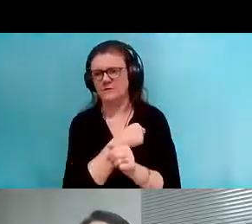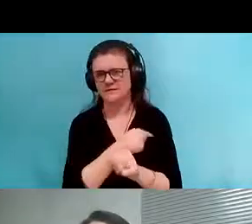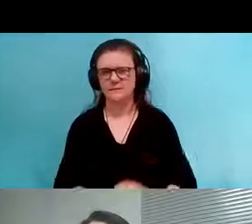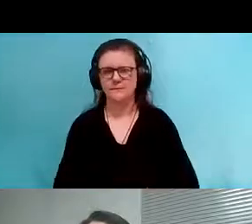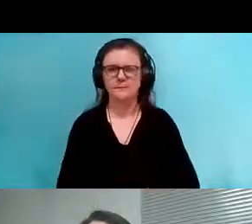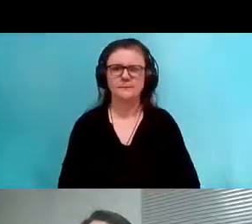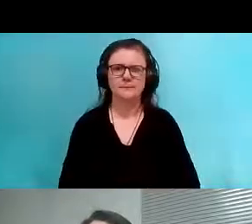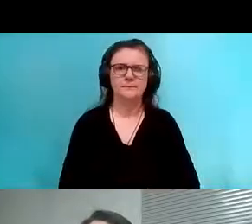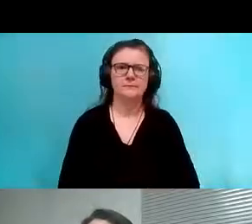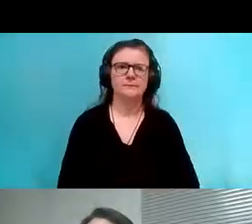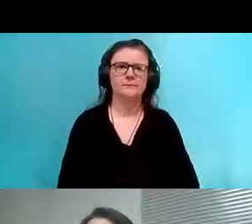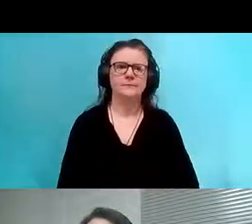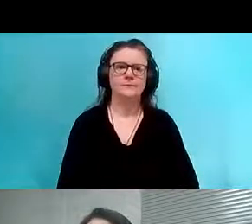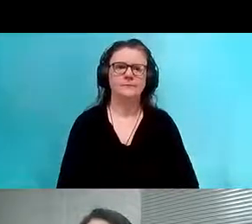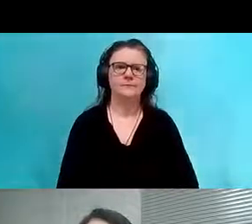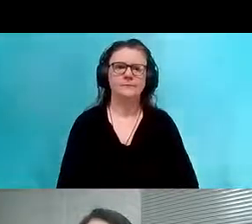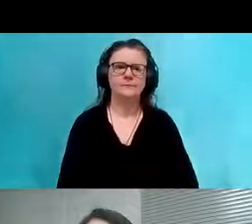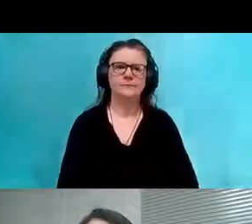us.